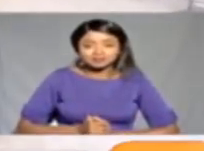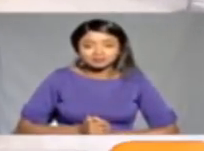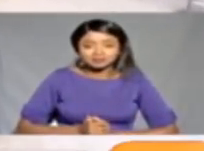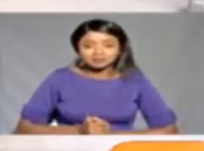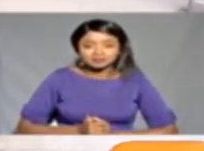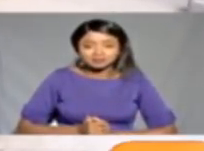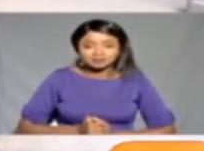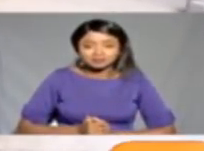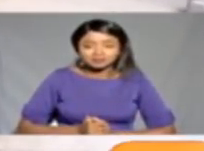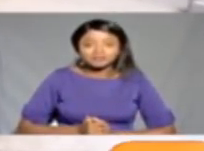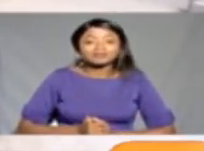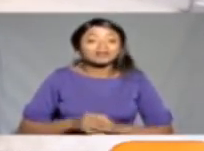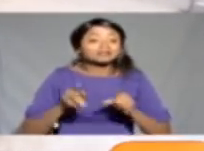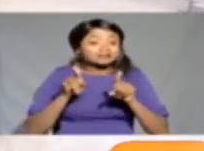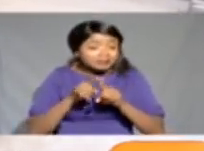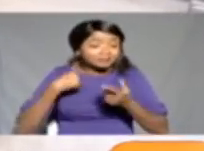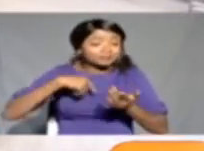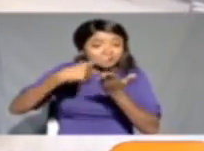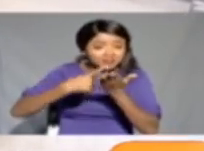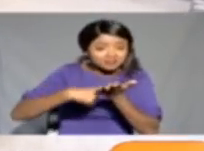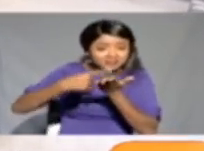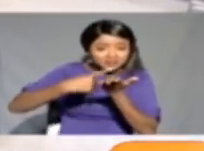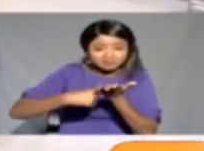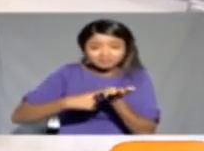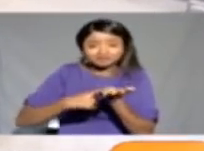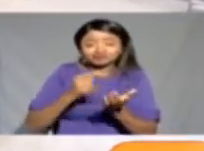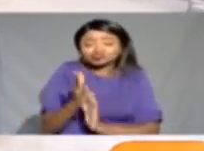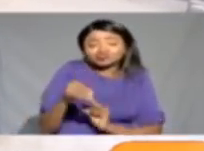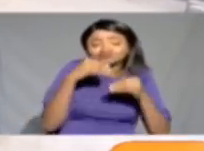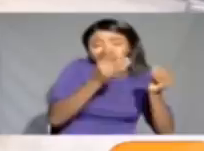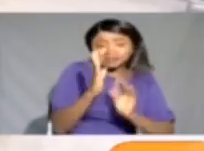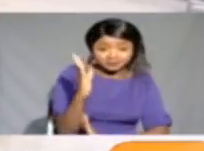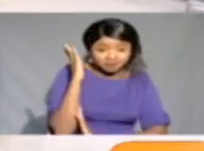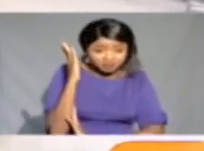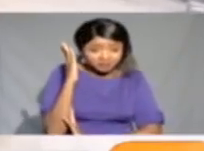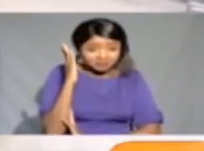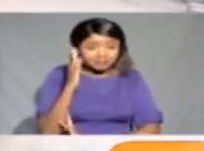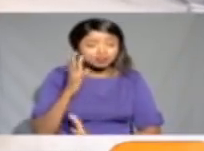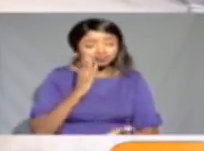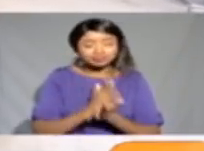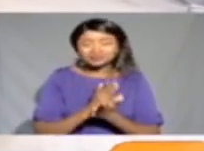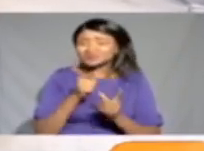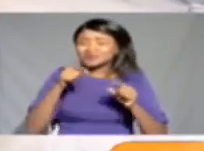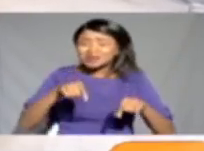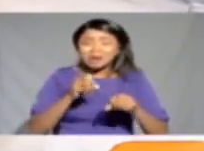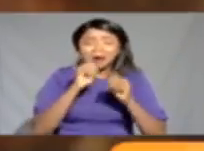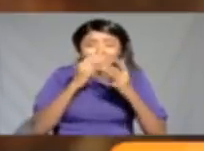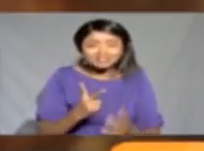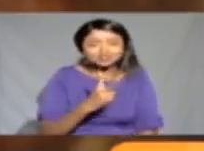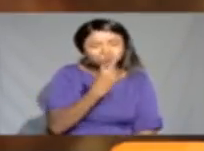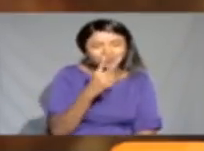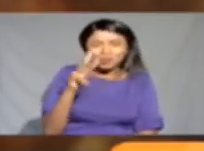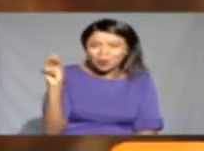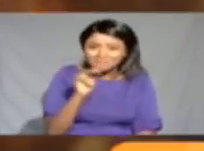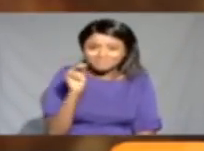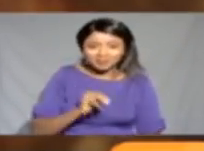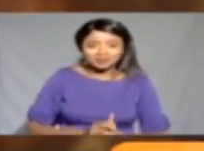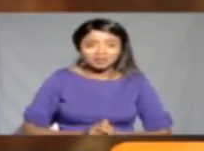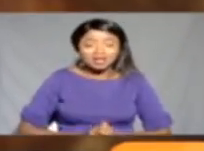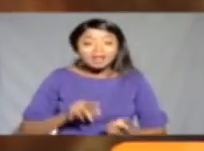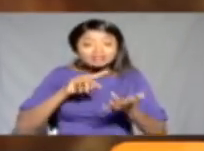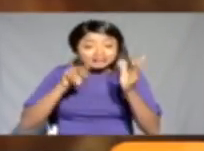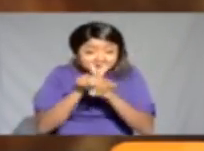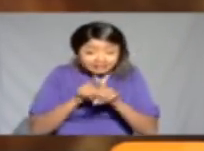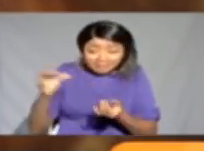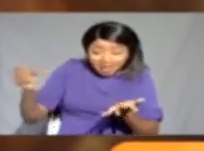have established that the company that offers security to the project is owed over 2 million shillings. It has since employed